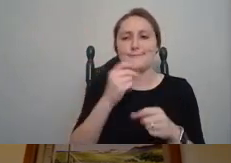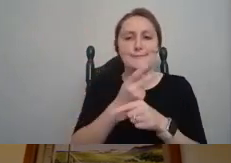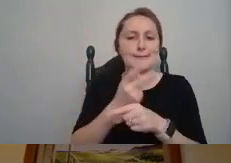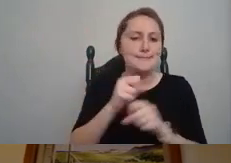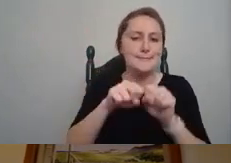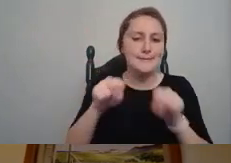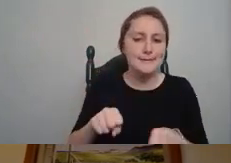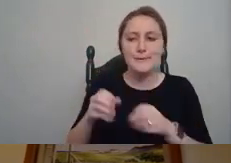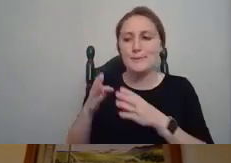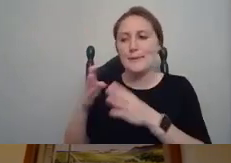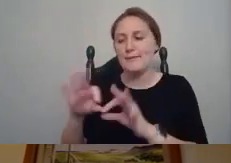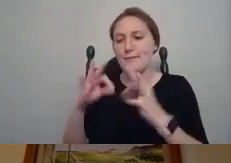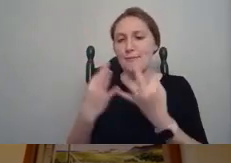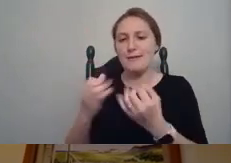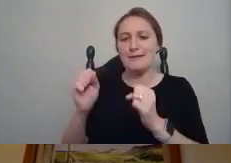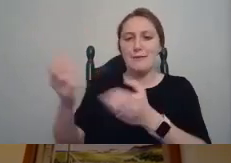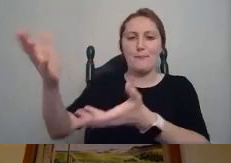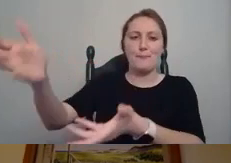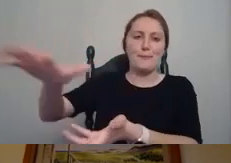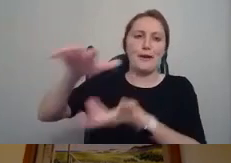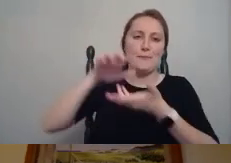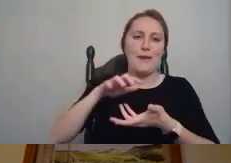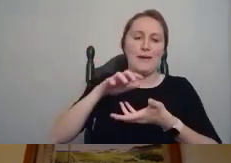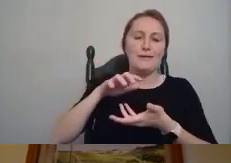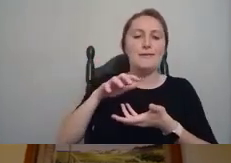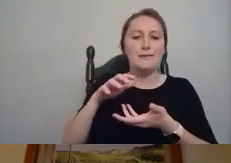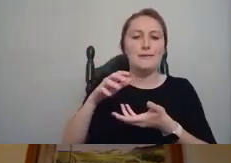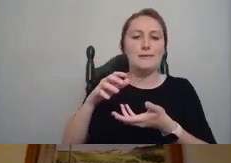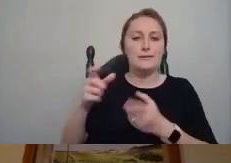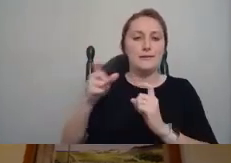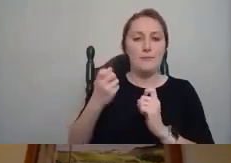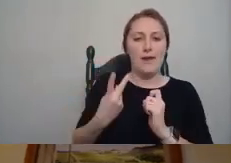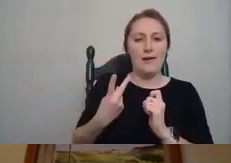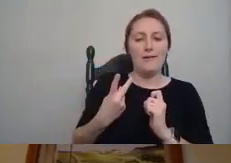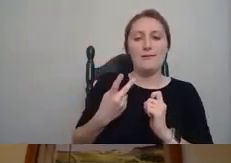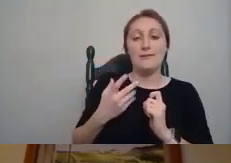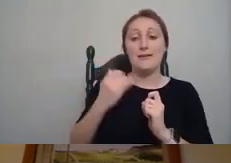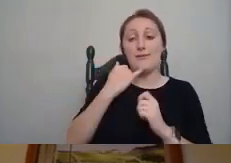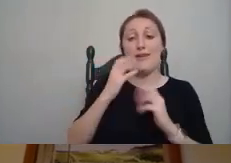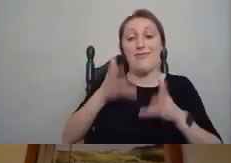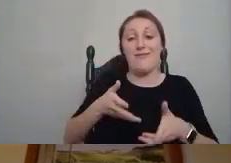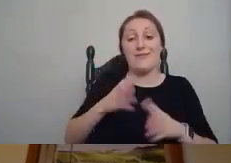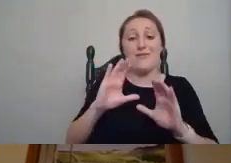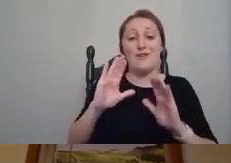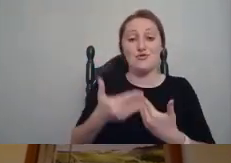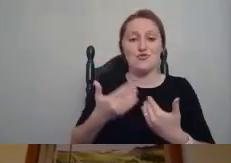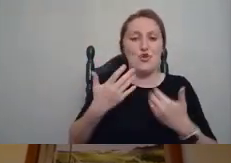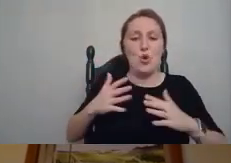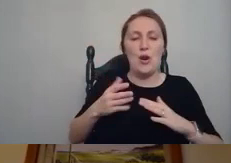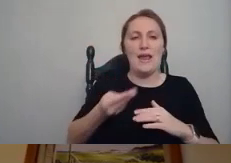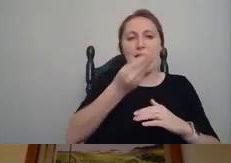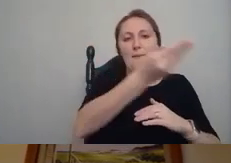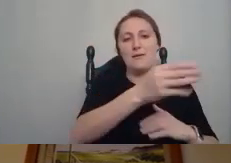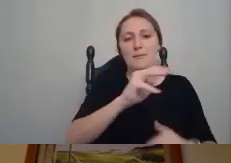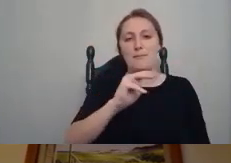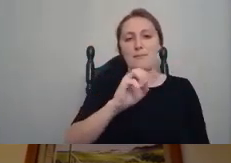way for families to return those books. Any library books that were left in classrooms, those were already returned to Ms. Drakowski